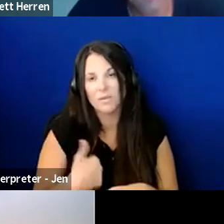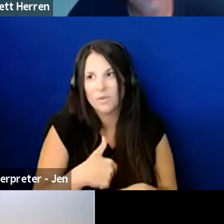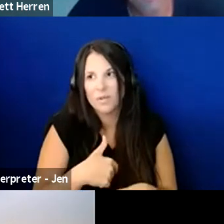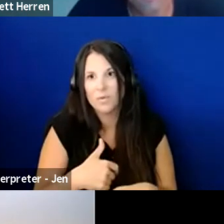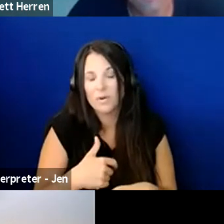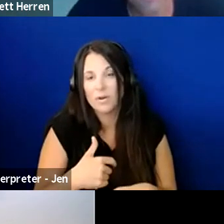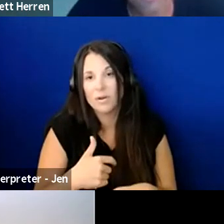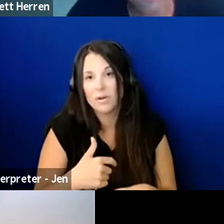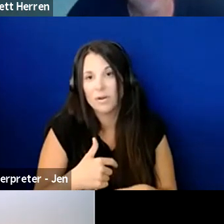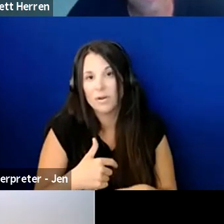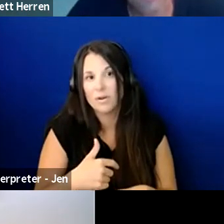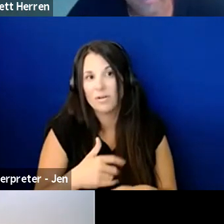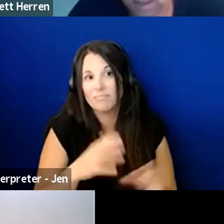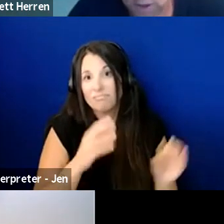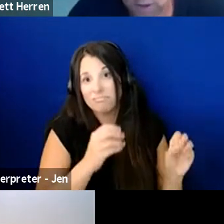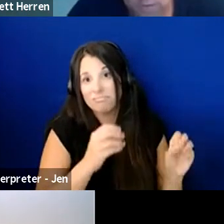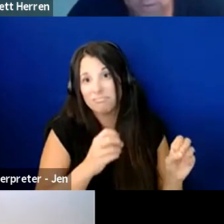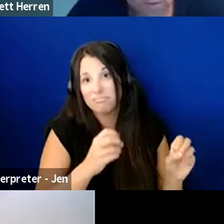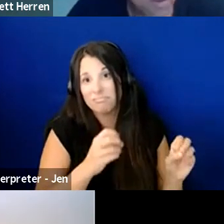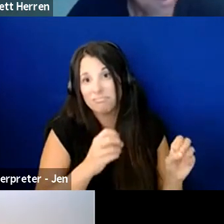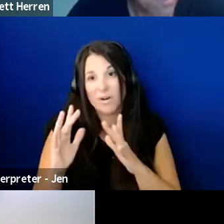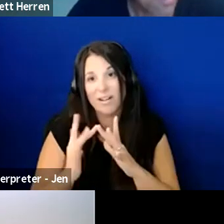moved to online teaching.